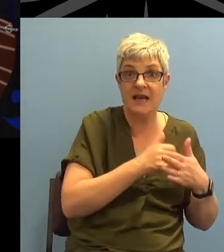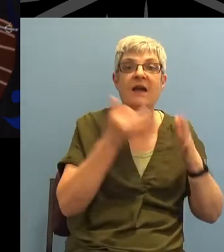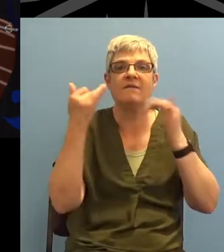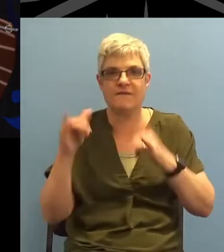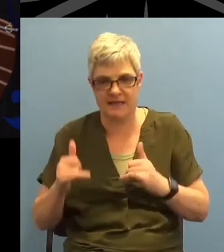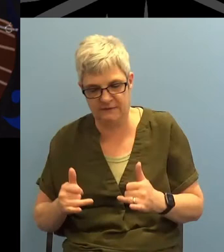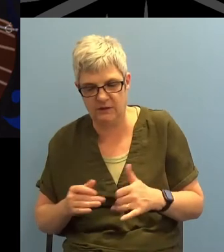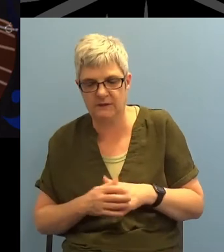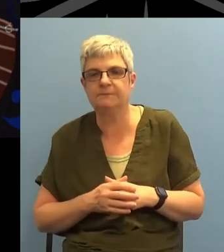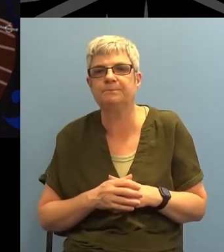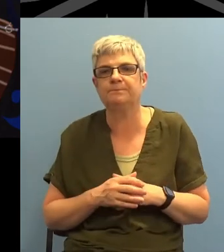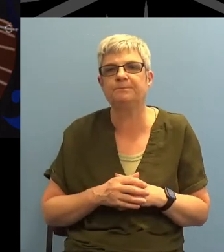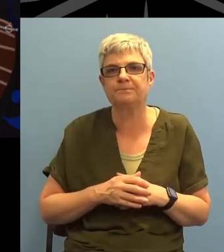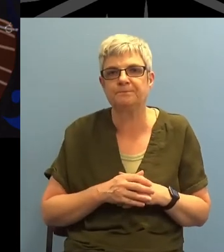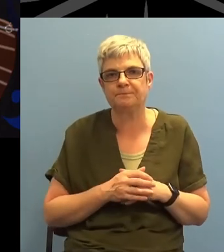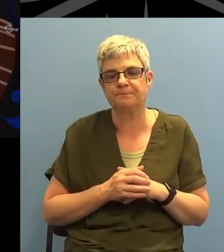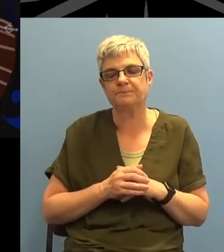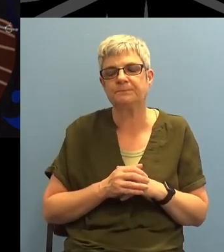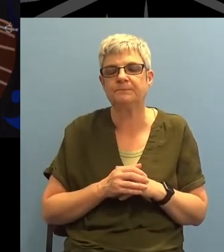festival.